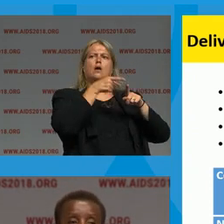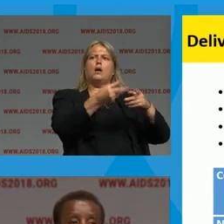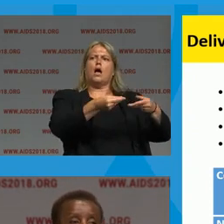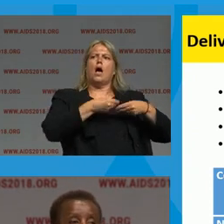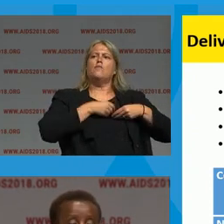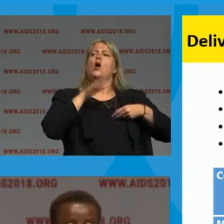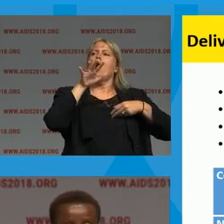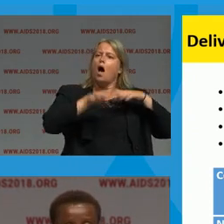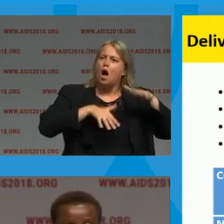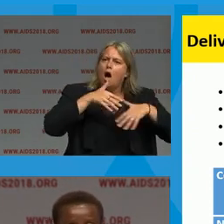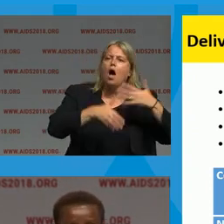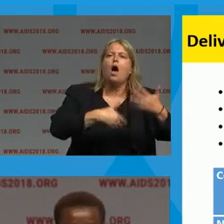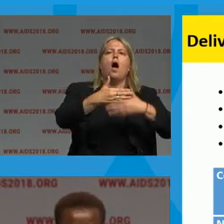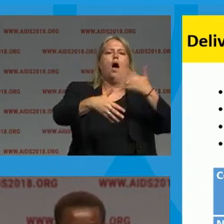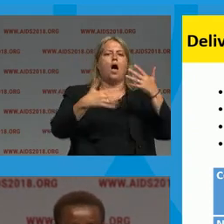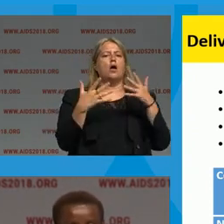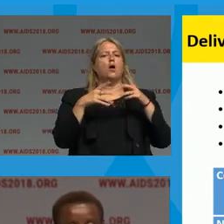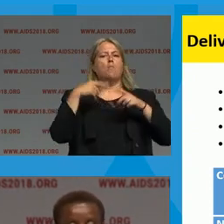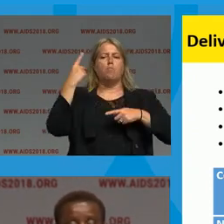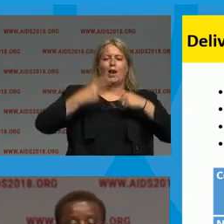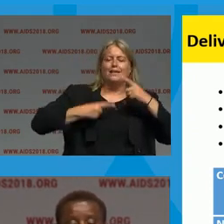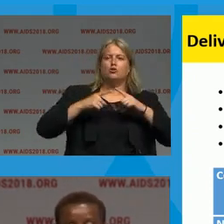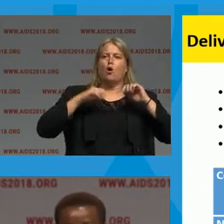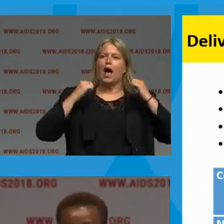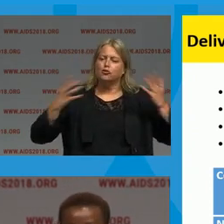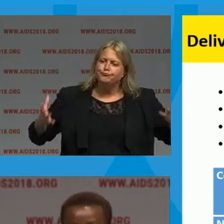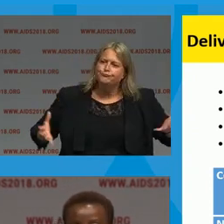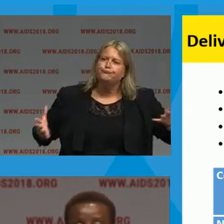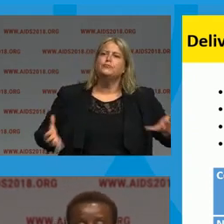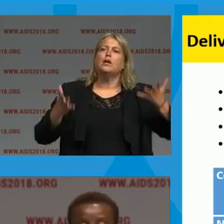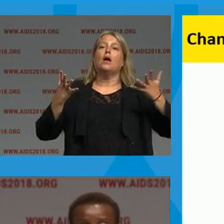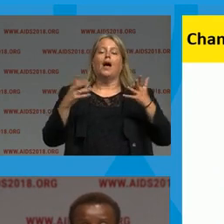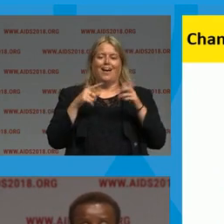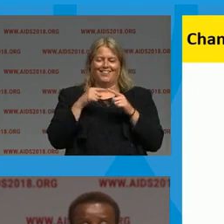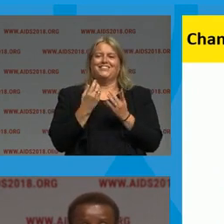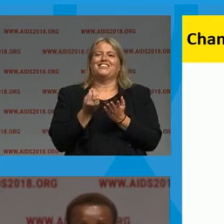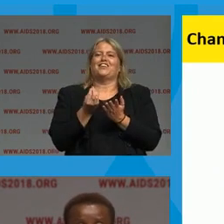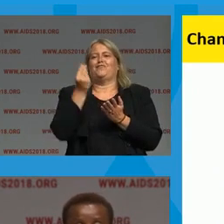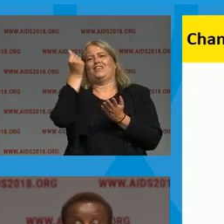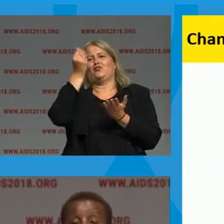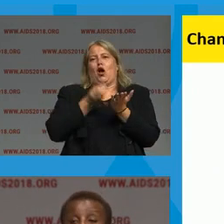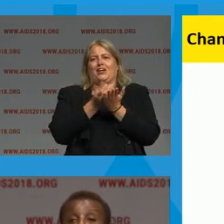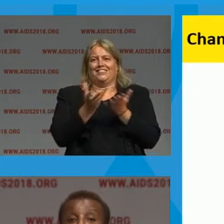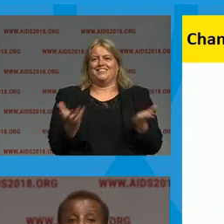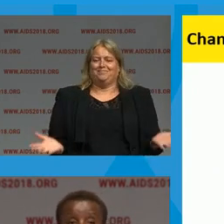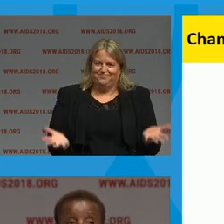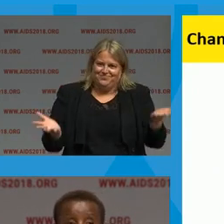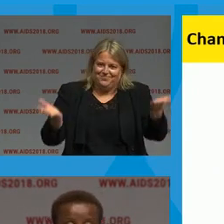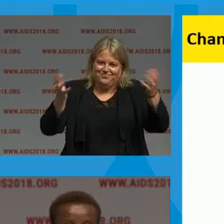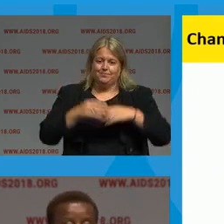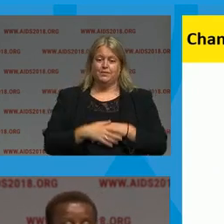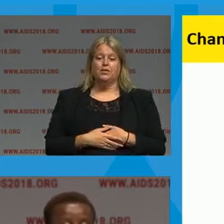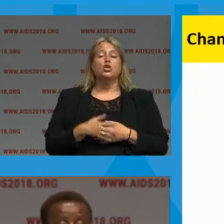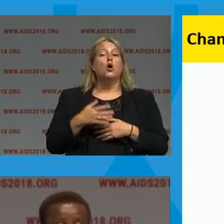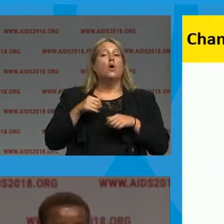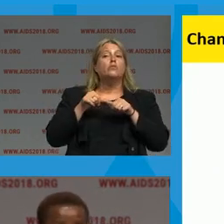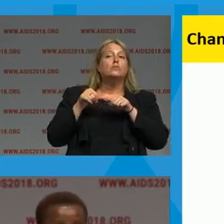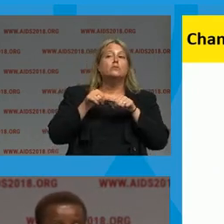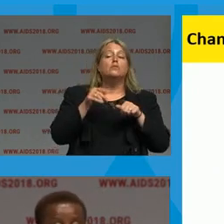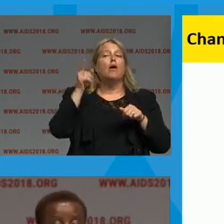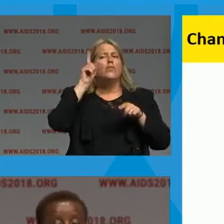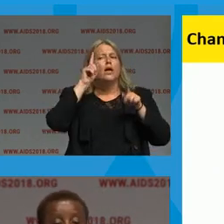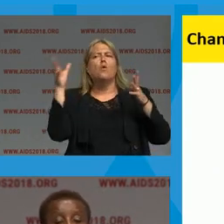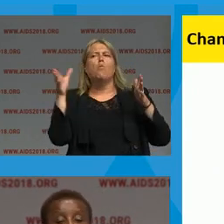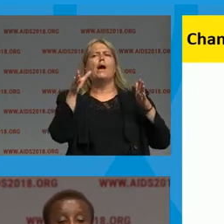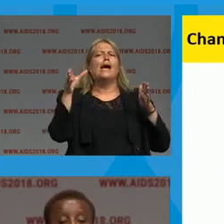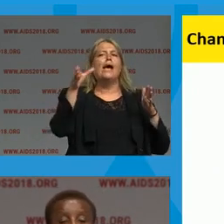mobilized political action and it mobilized resources. If we start to think and continue to think about where we need to go, we believe